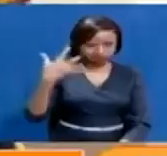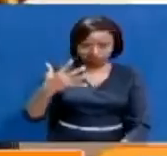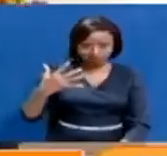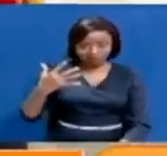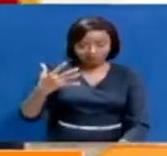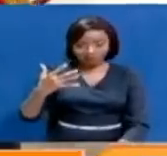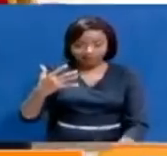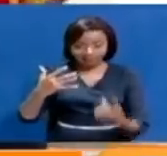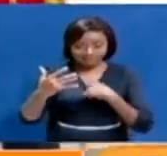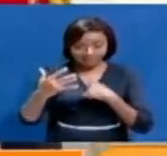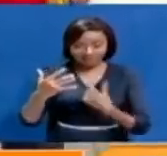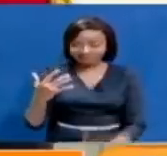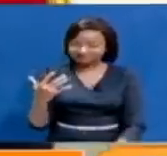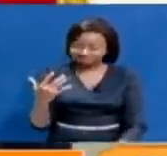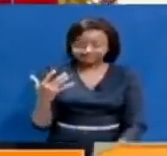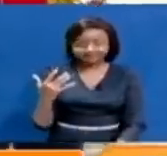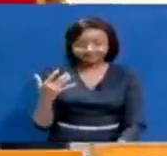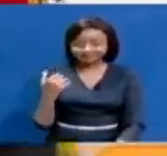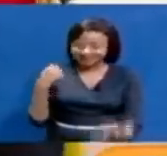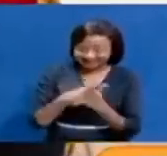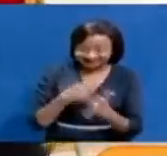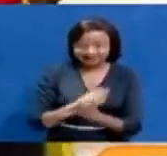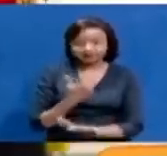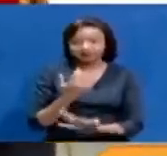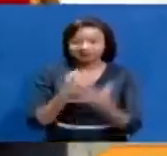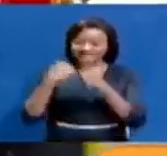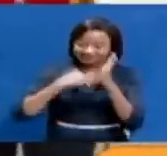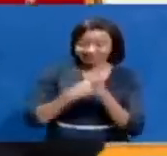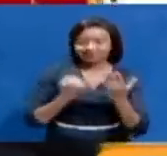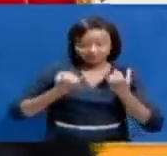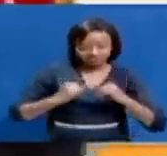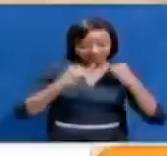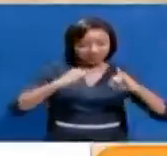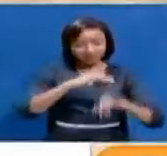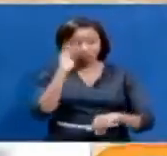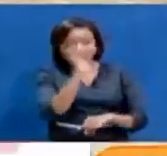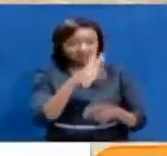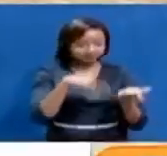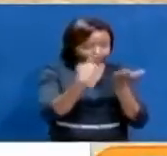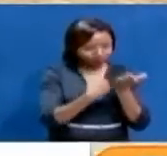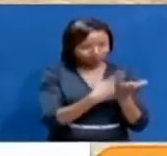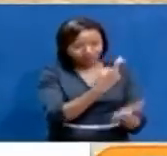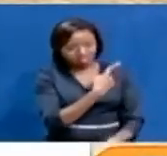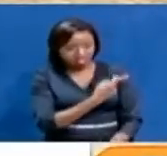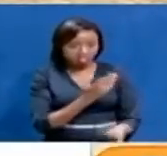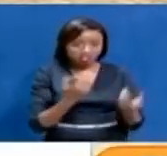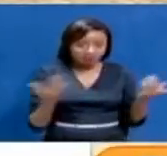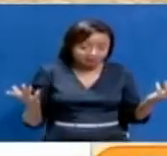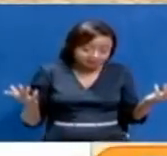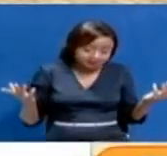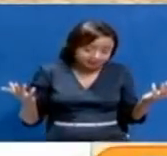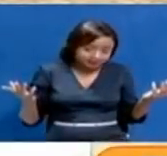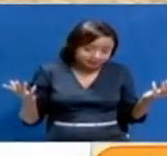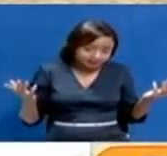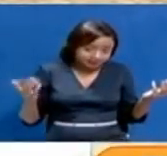unsuccessfully sought an appointment to discuss this issue with you, leaving me with no option but